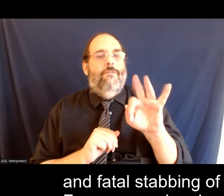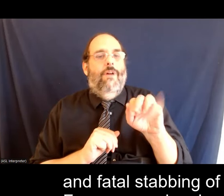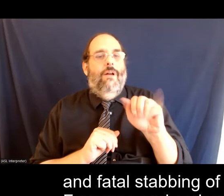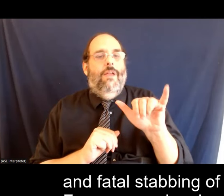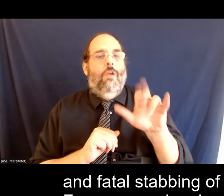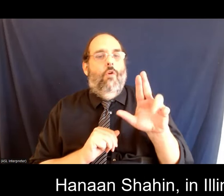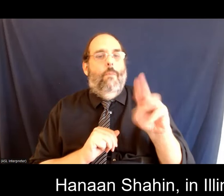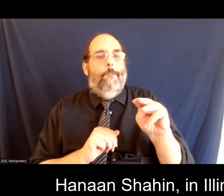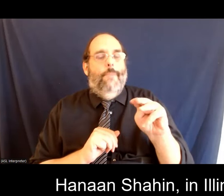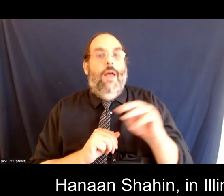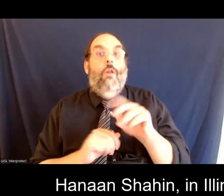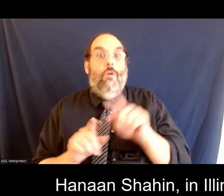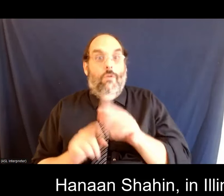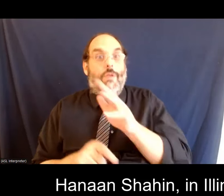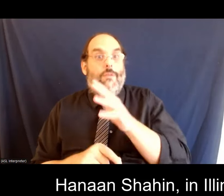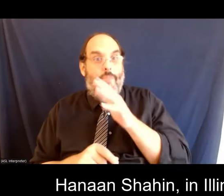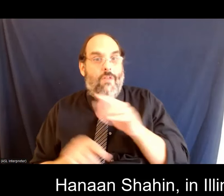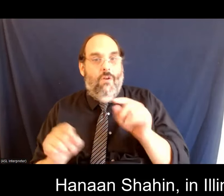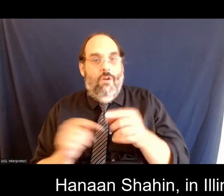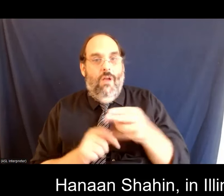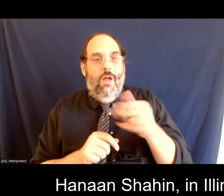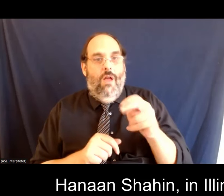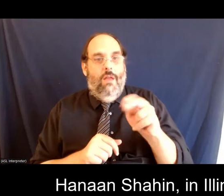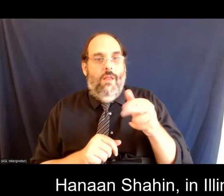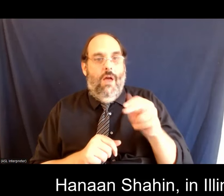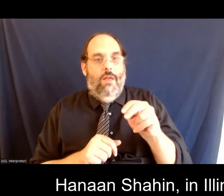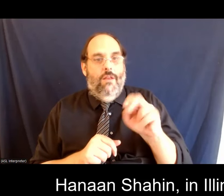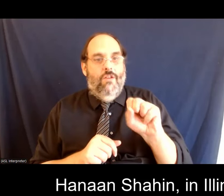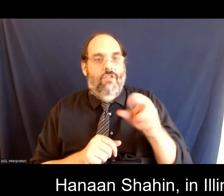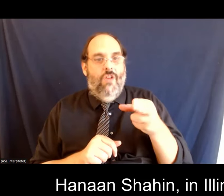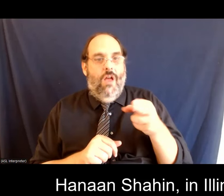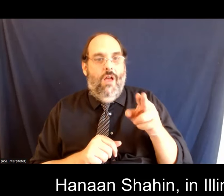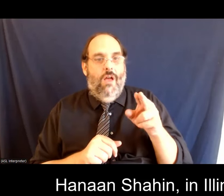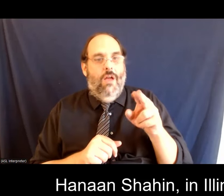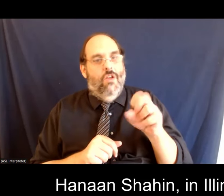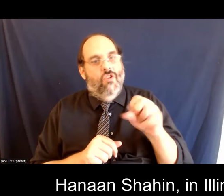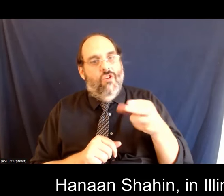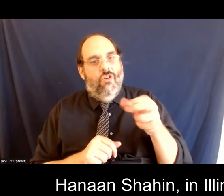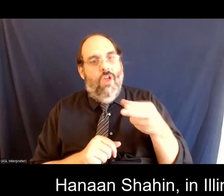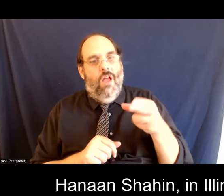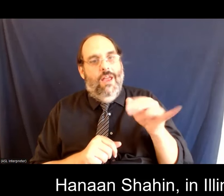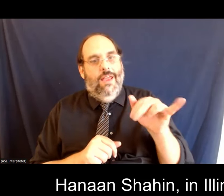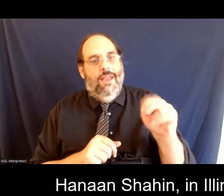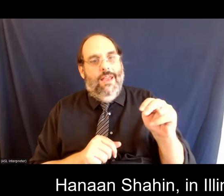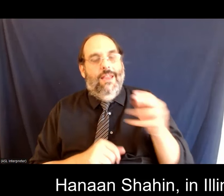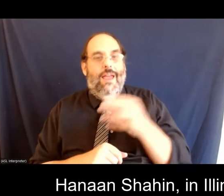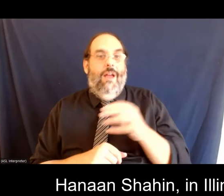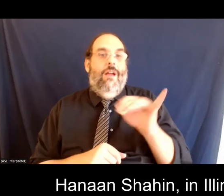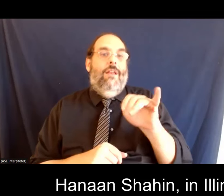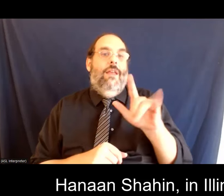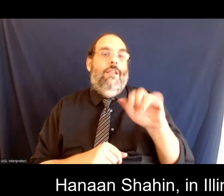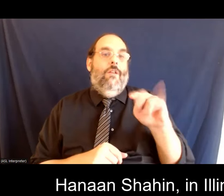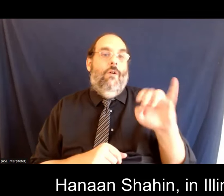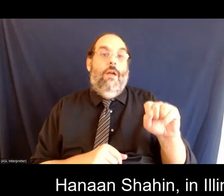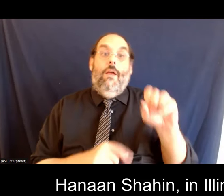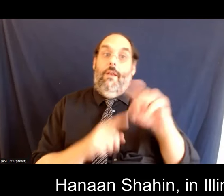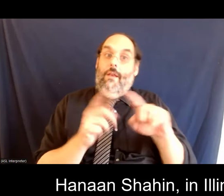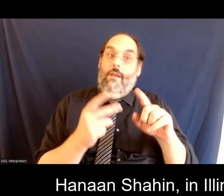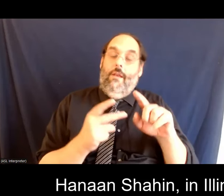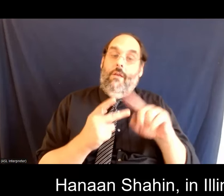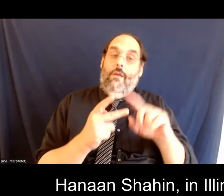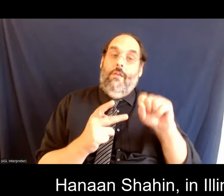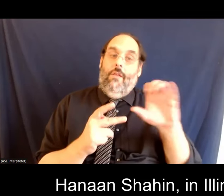suffered by his mother, Hanan Shaheen, in Illinois. In South Carolina, a man pleaded guilty